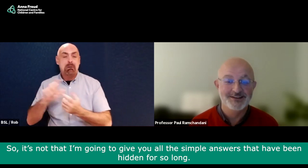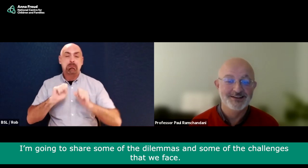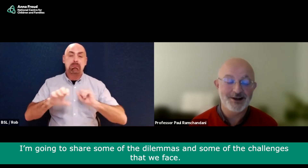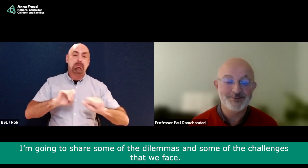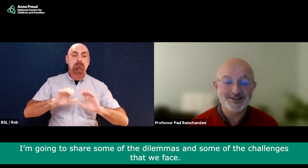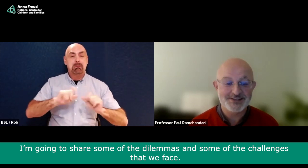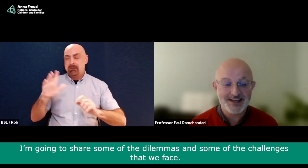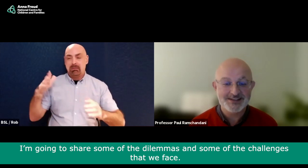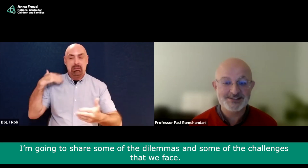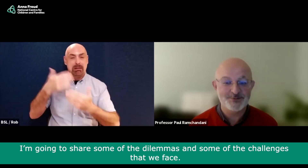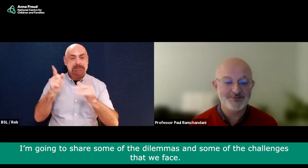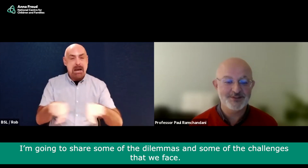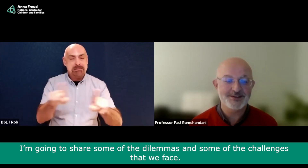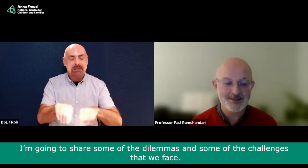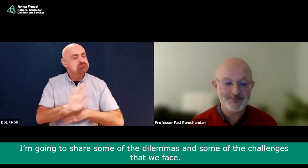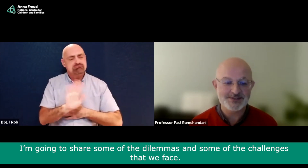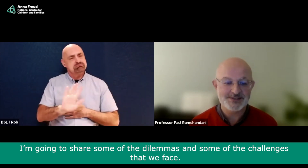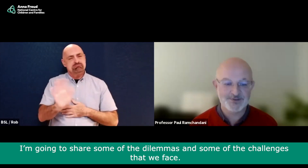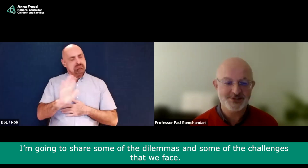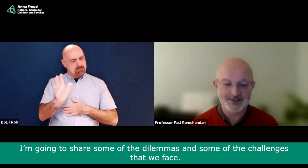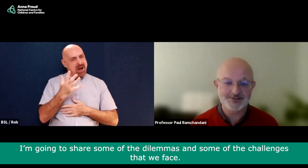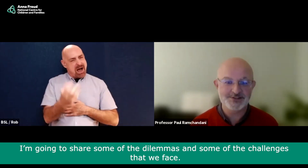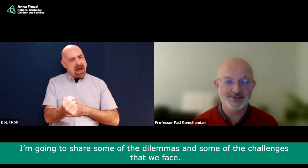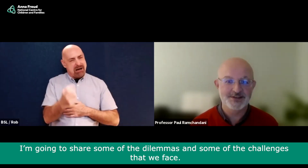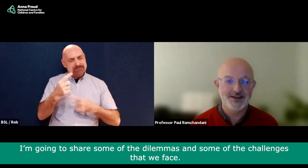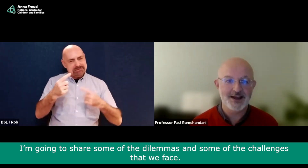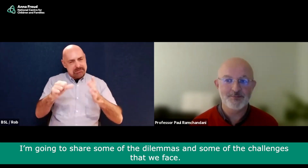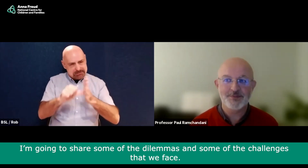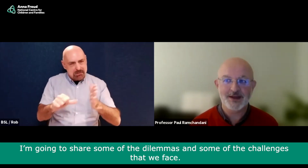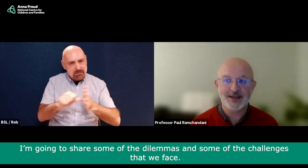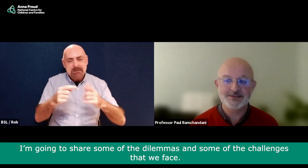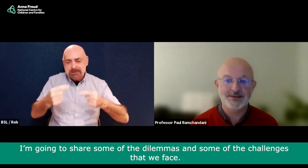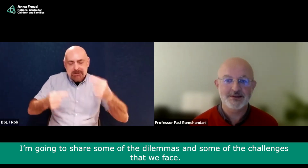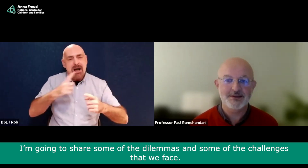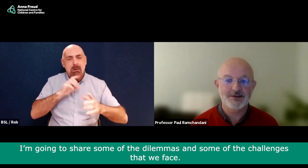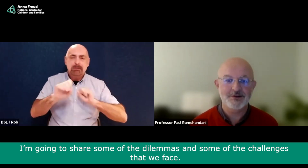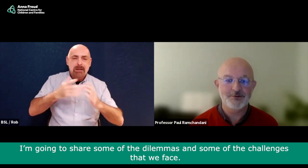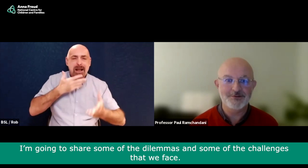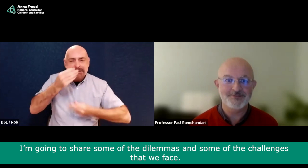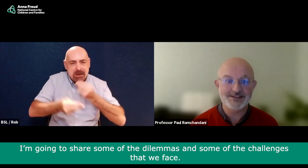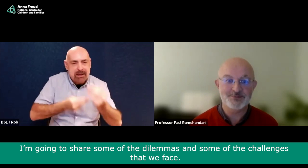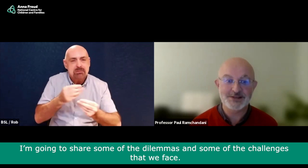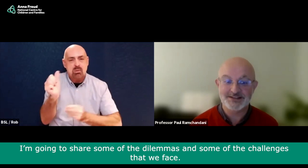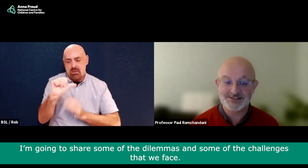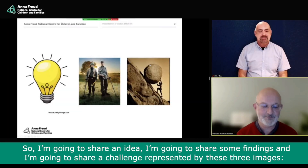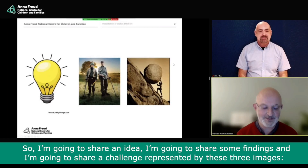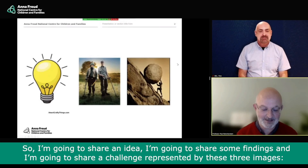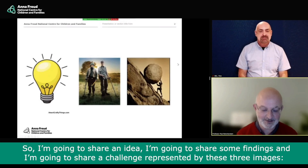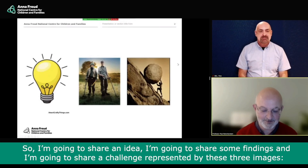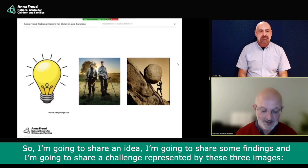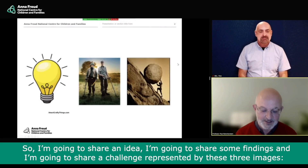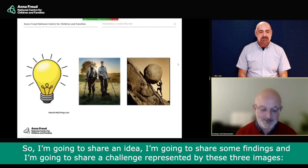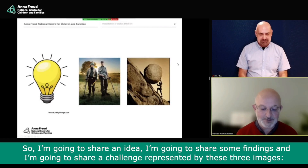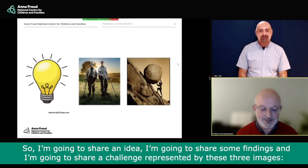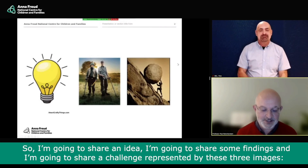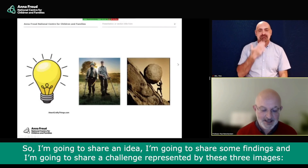long. I'm going to share some of the dilemmas and some of the challenges that we face in my slides. Thank